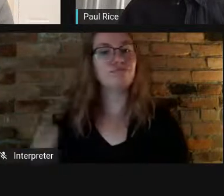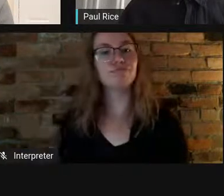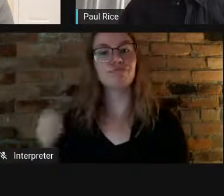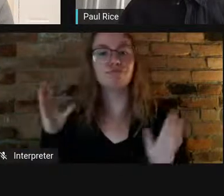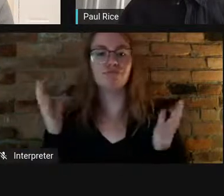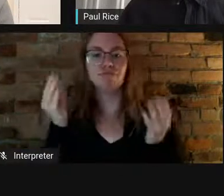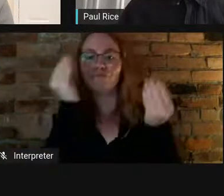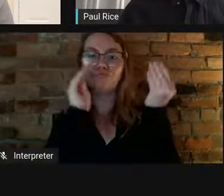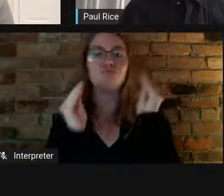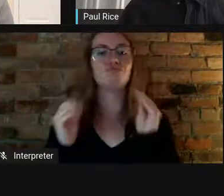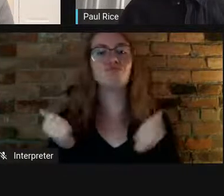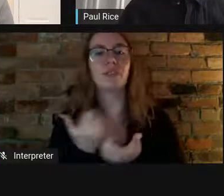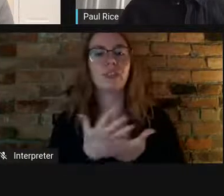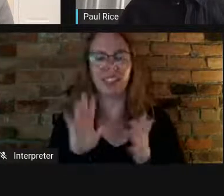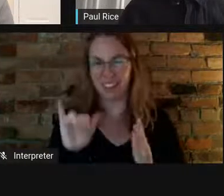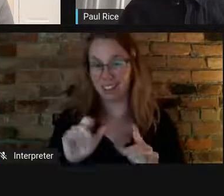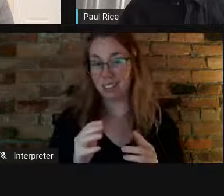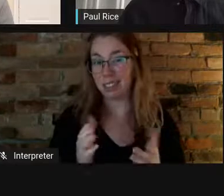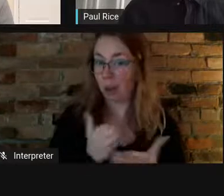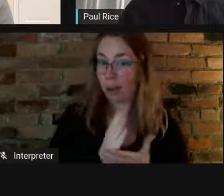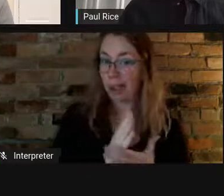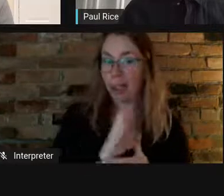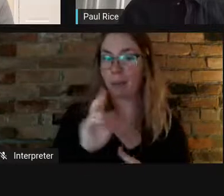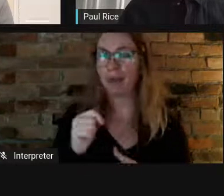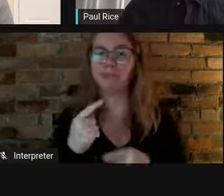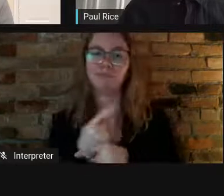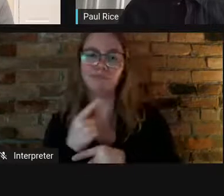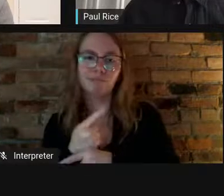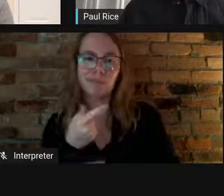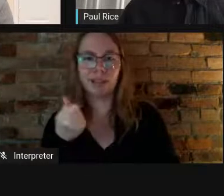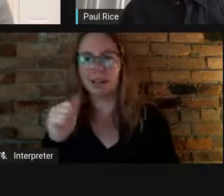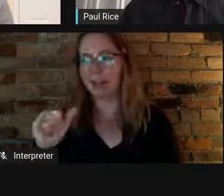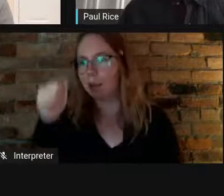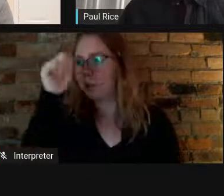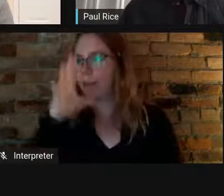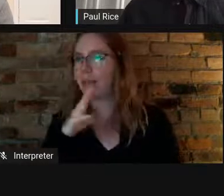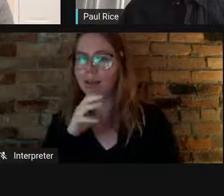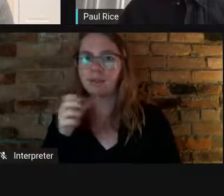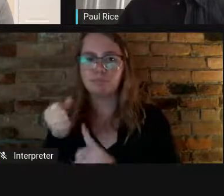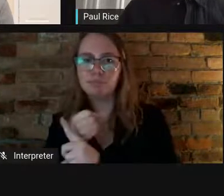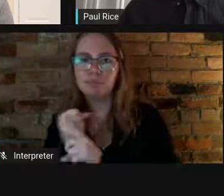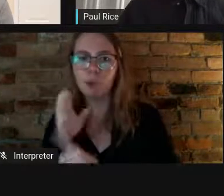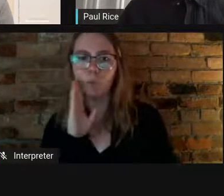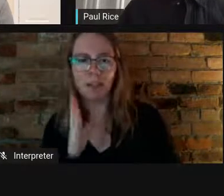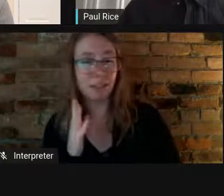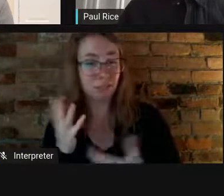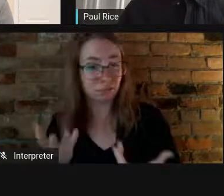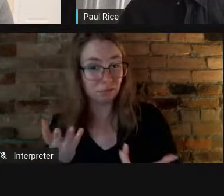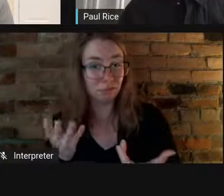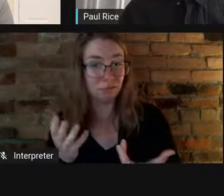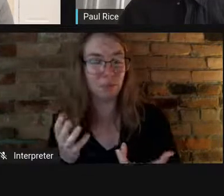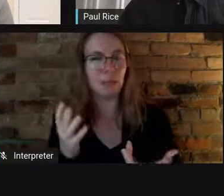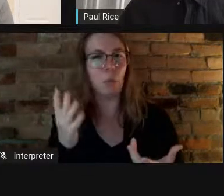regular gay guy and then you're getting attacked? But also I was struck by that